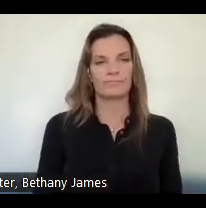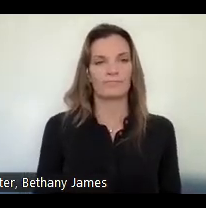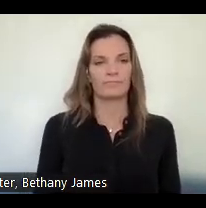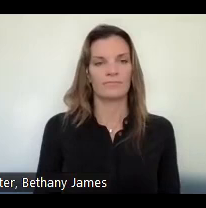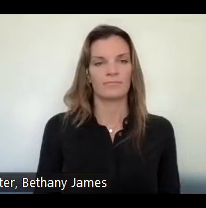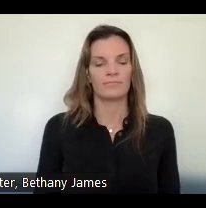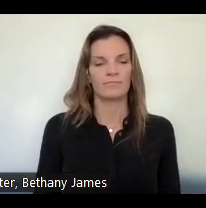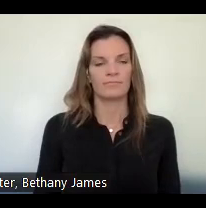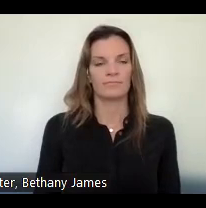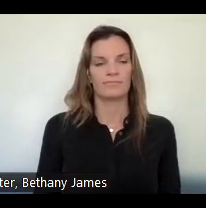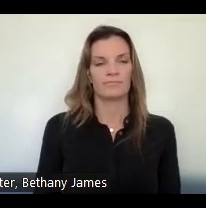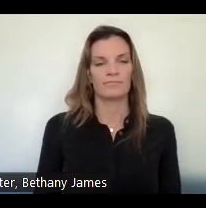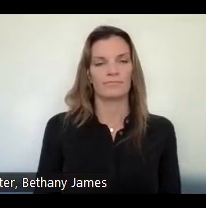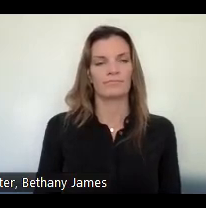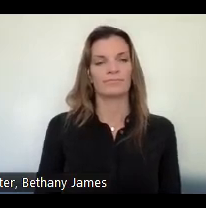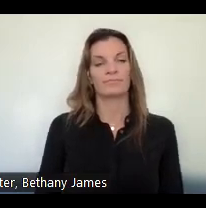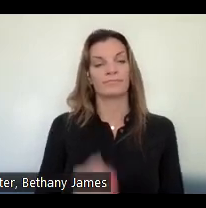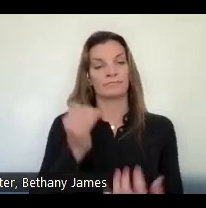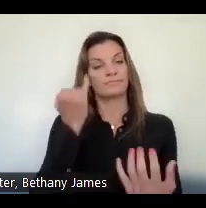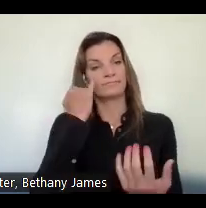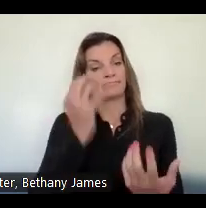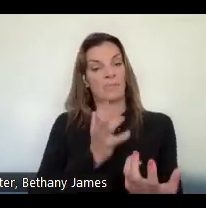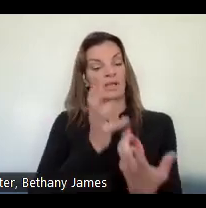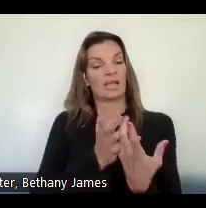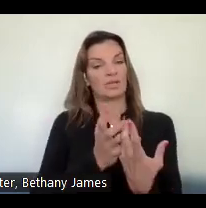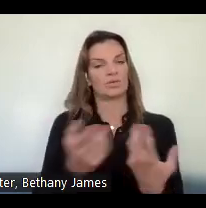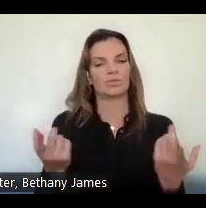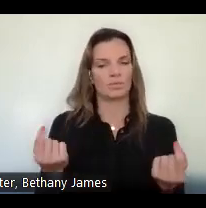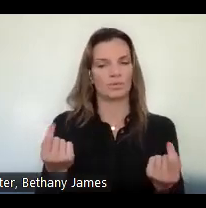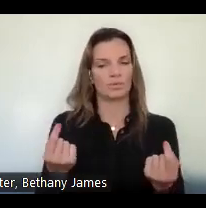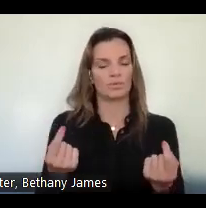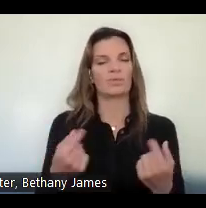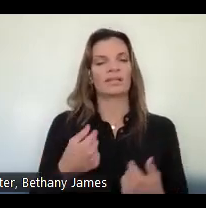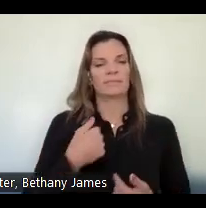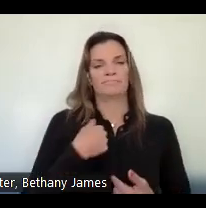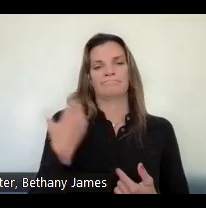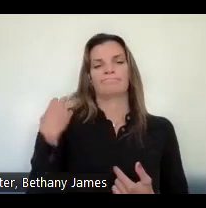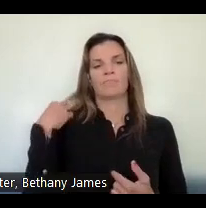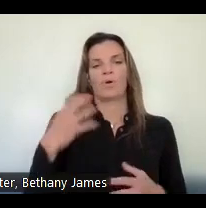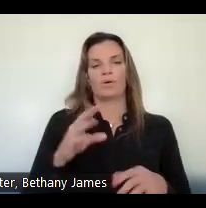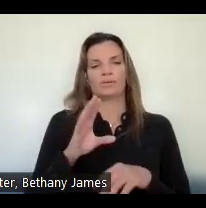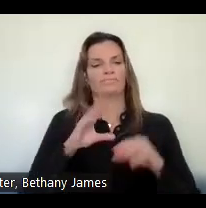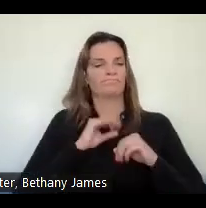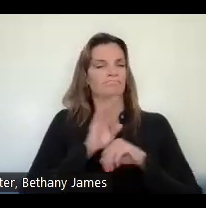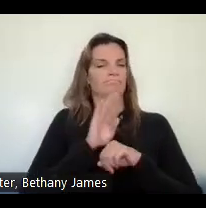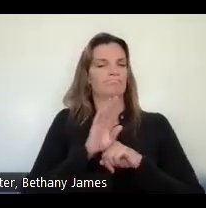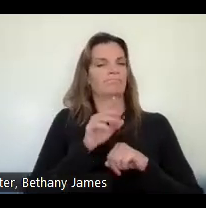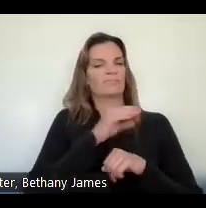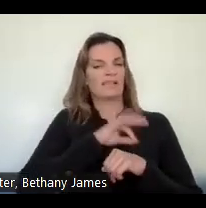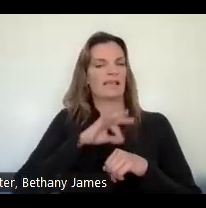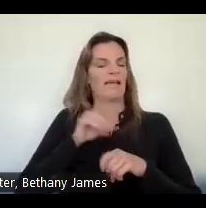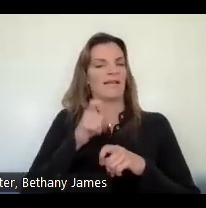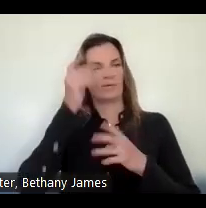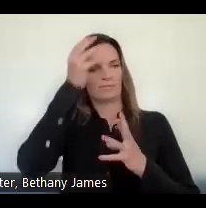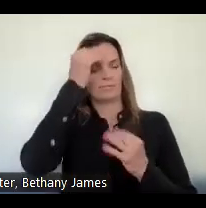All right, before implementing accommodations, the employer is going to want to take some things into consideration. So some questions to ask